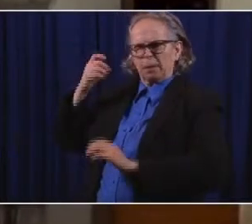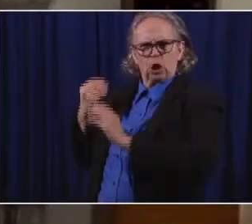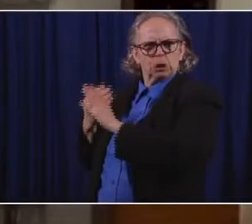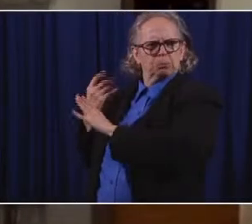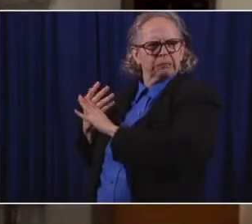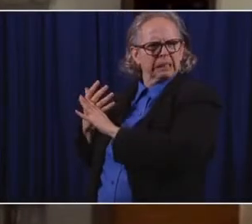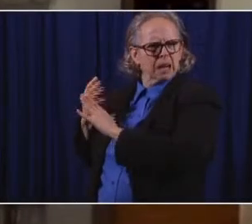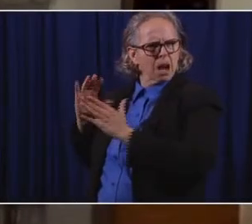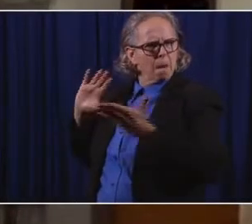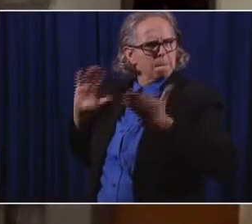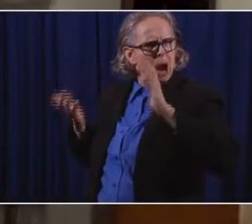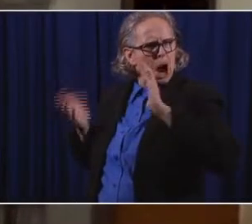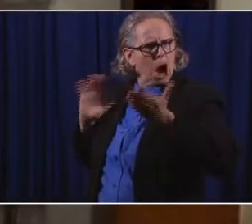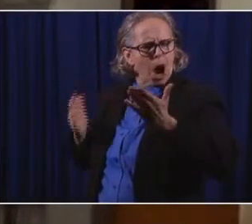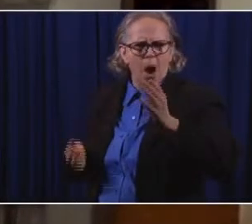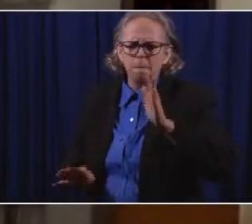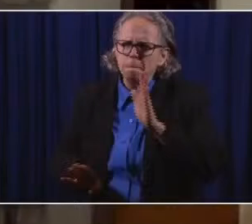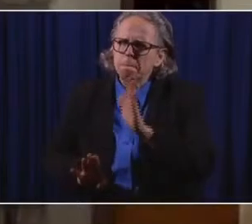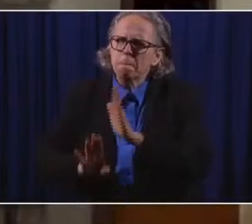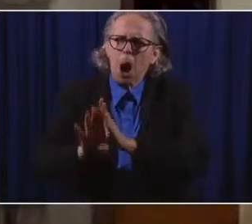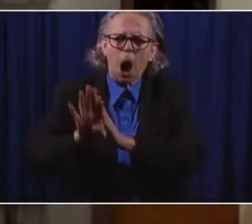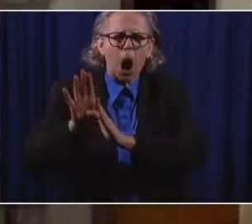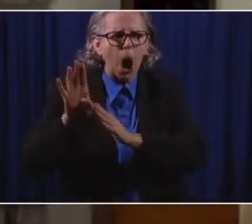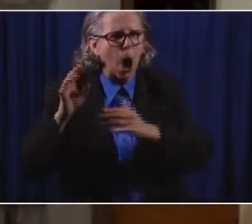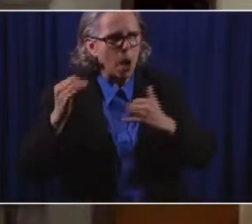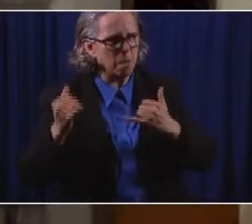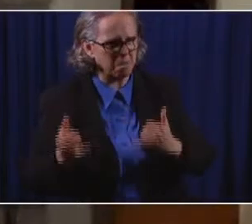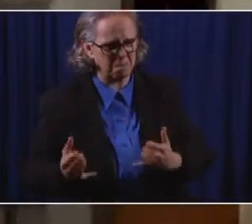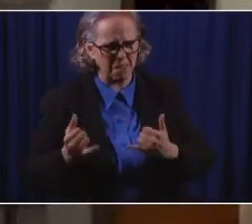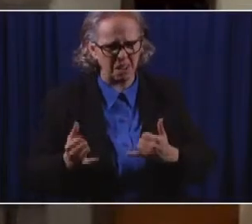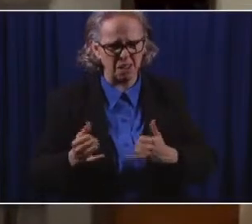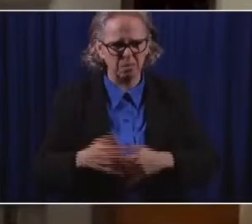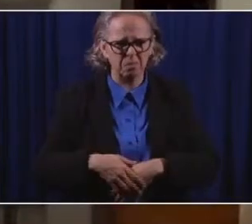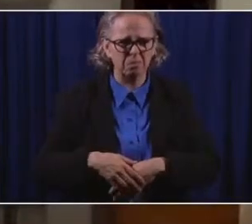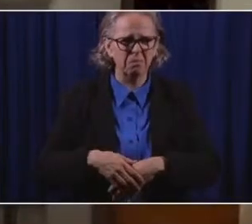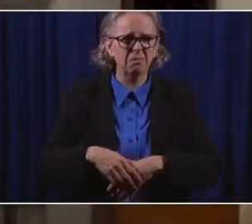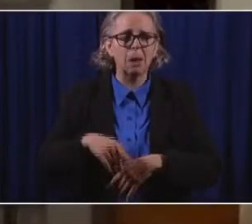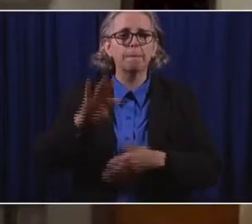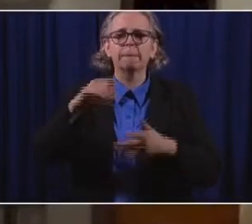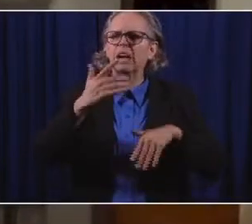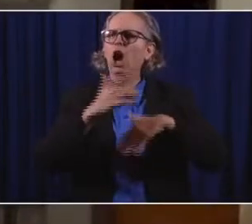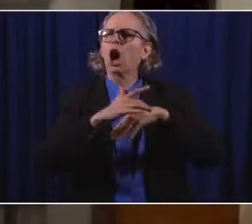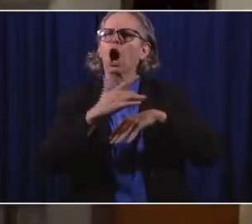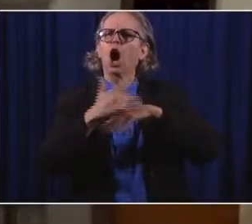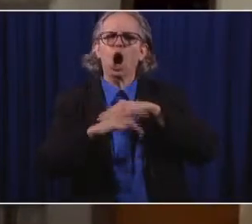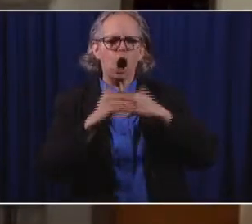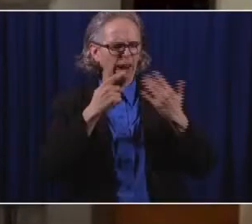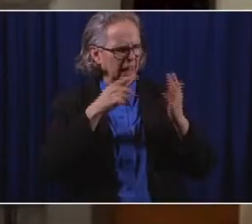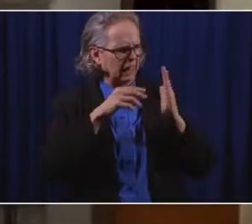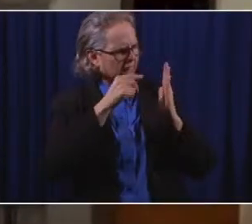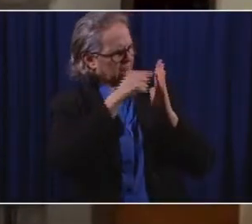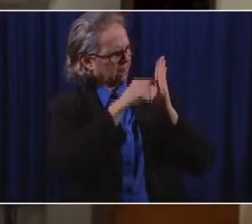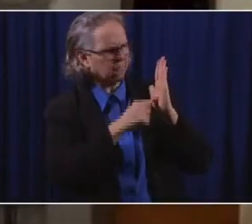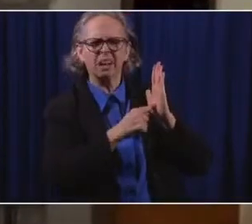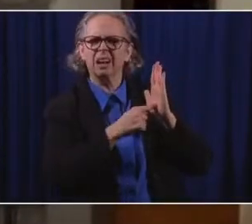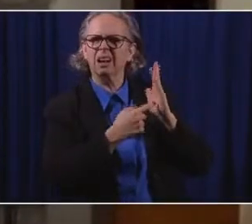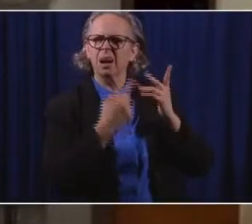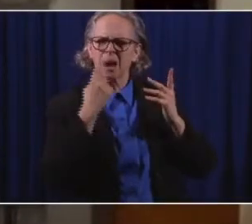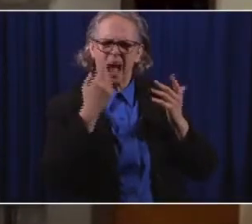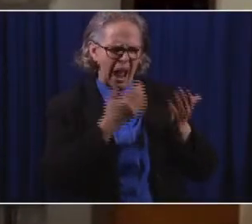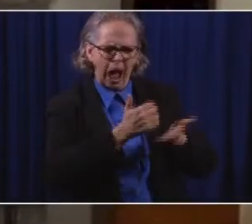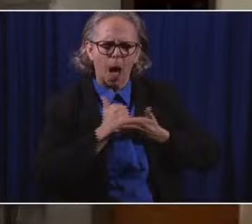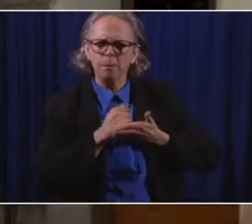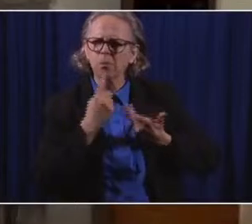the trajectory of other early indicators, we've likely not yet reached the top. We have no indication that we've plateaued out at